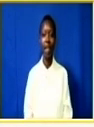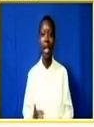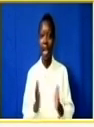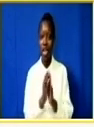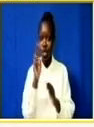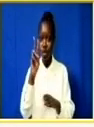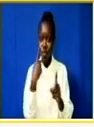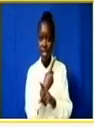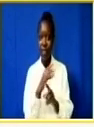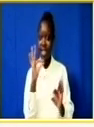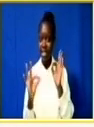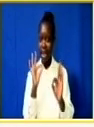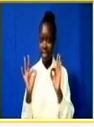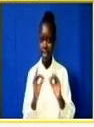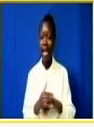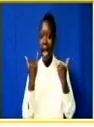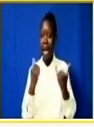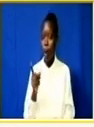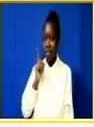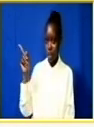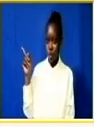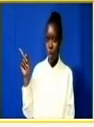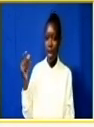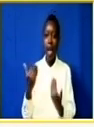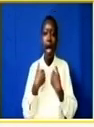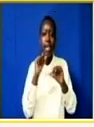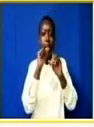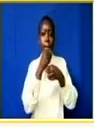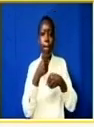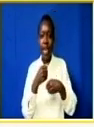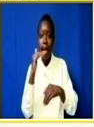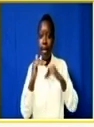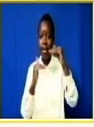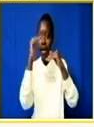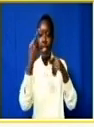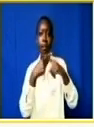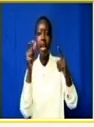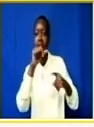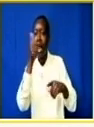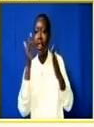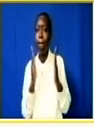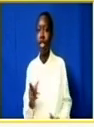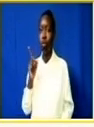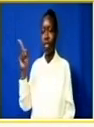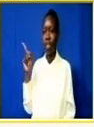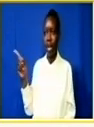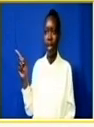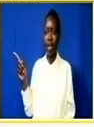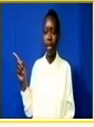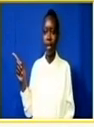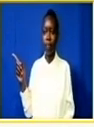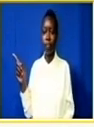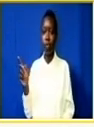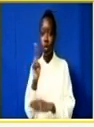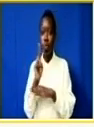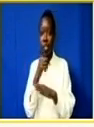different styles. Yes. You find this one mm-hmm. has made terraces. Yes. But this person here is using contour. Is you